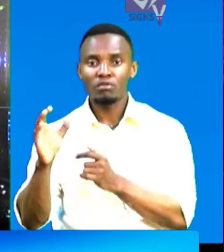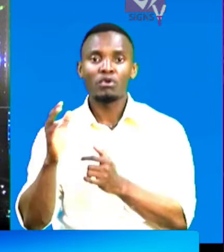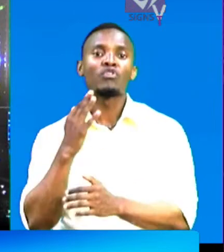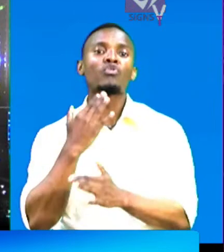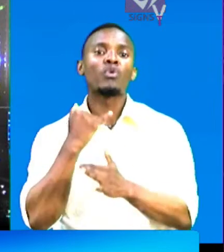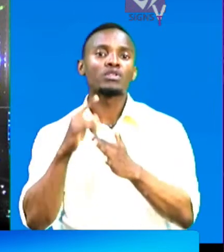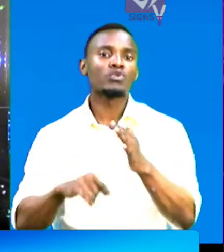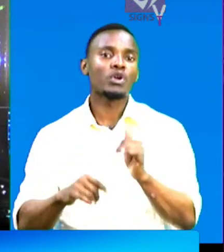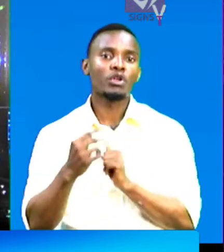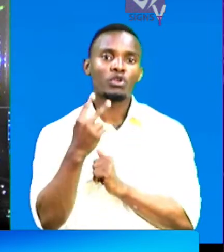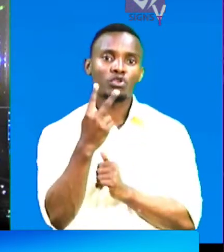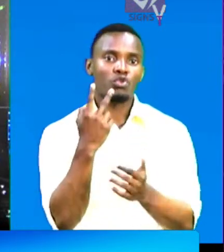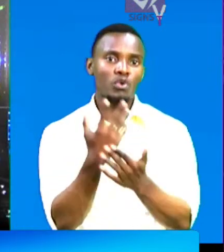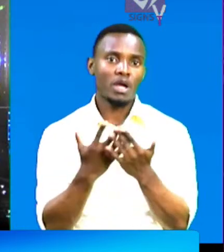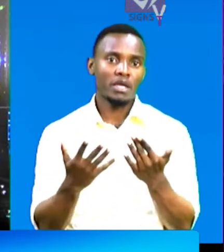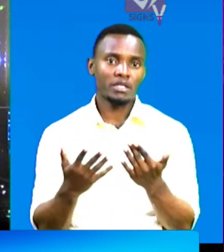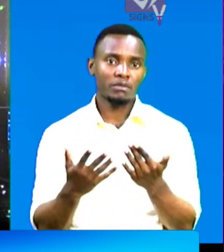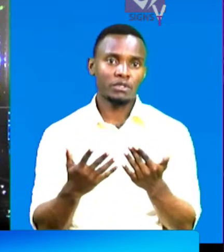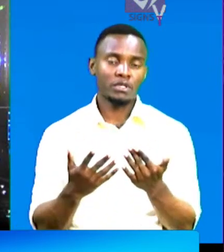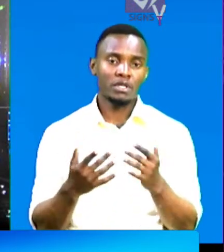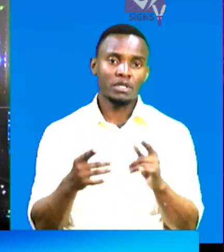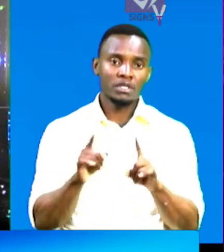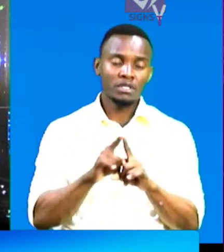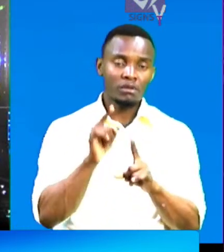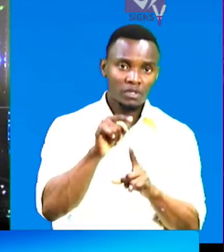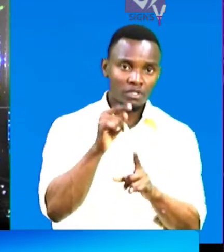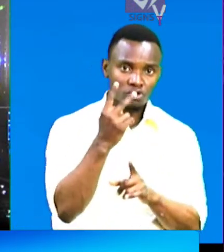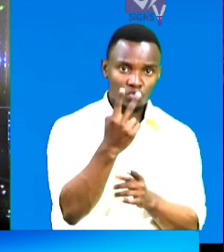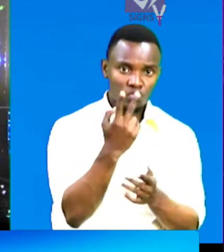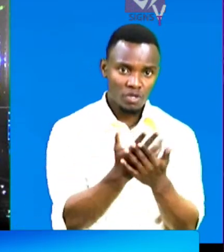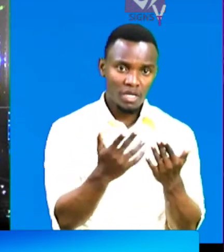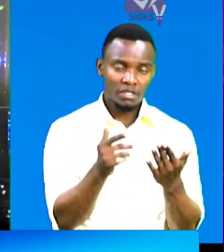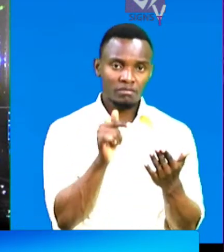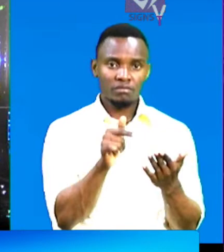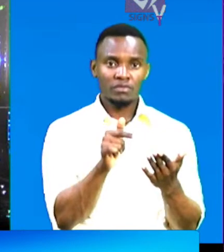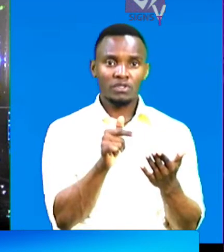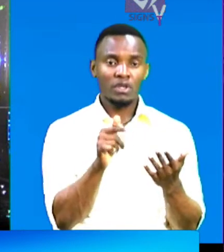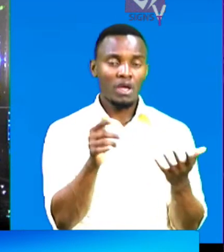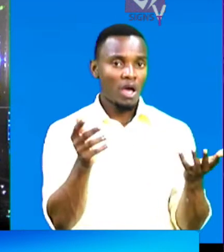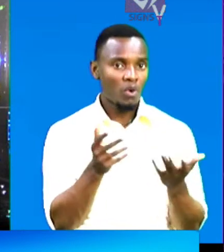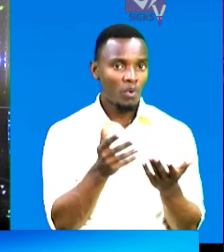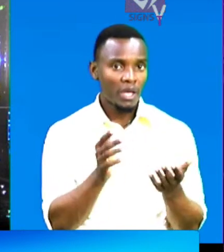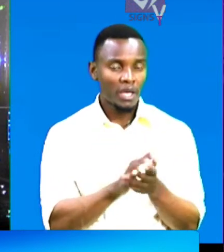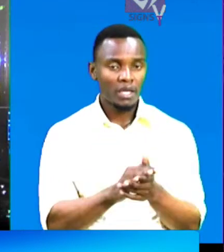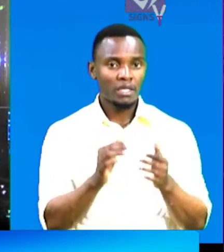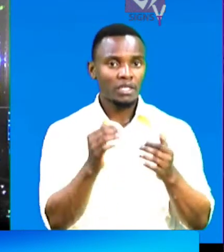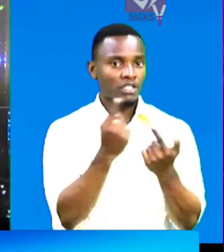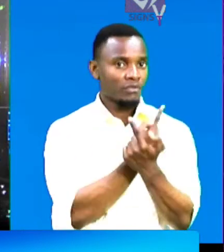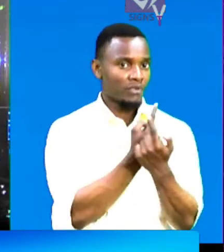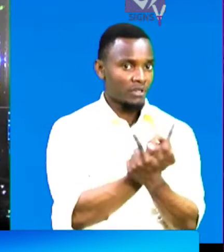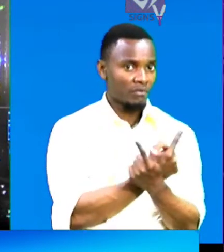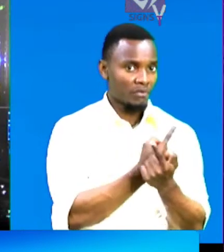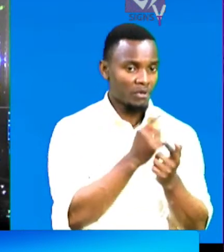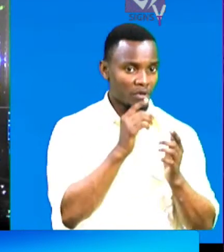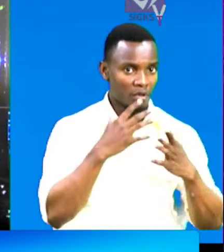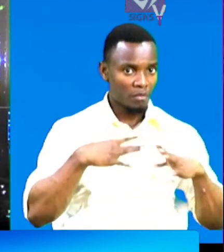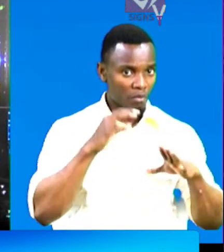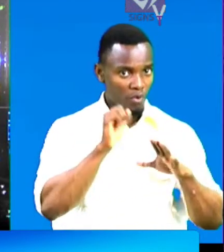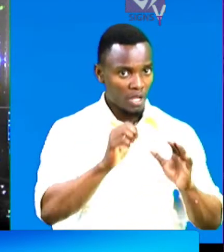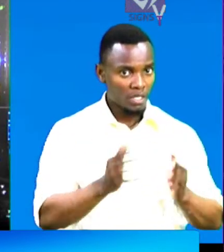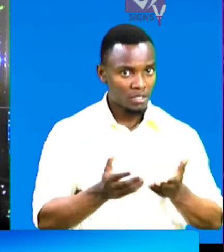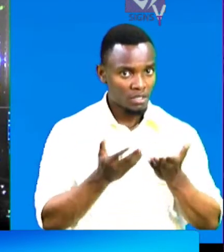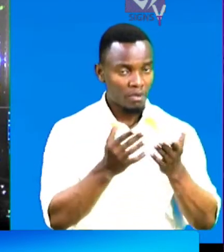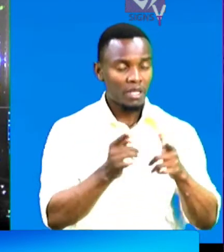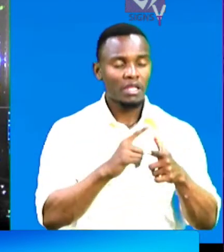for 2 items and the items are available with separate suppliers. You will